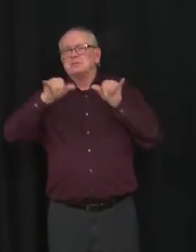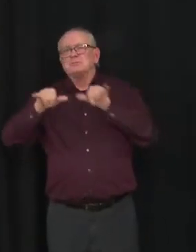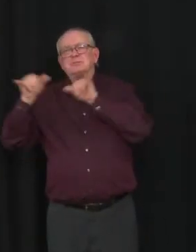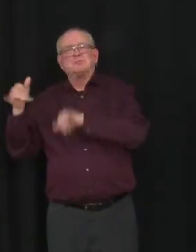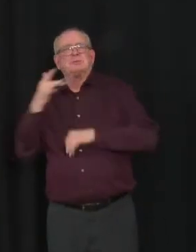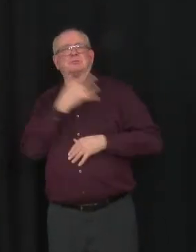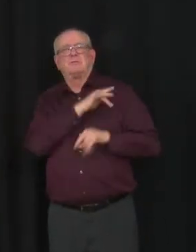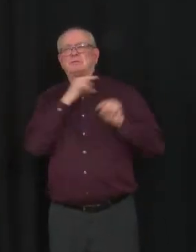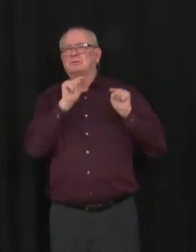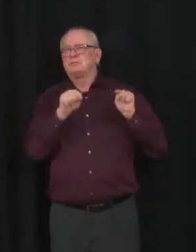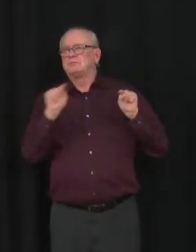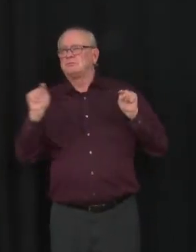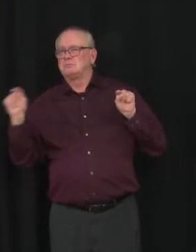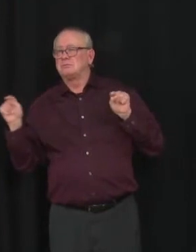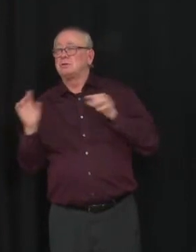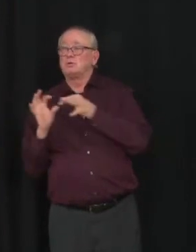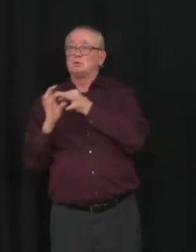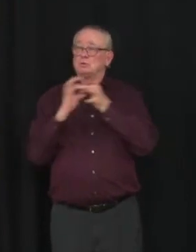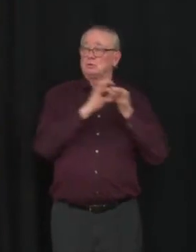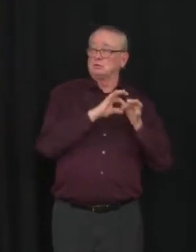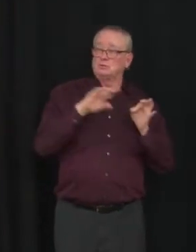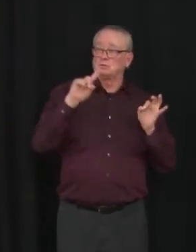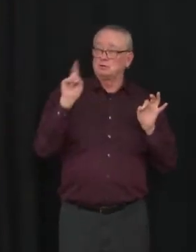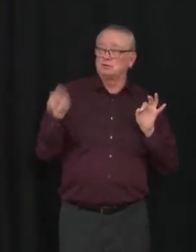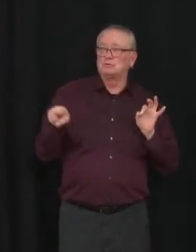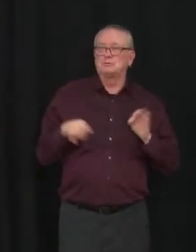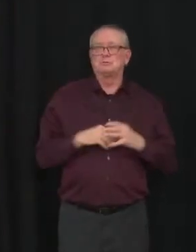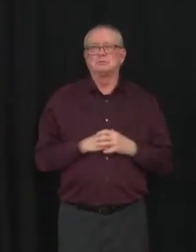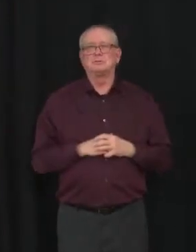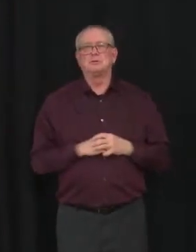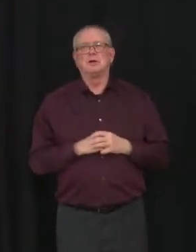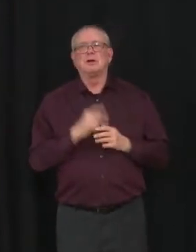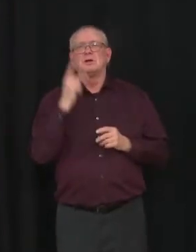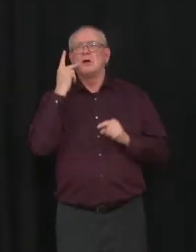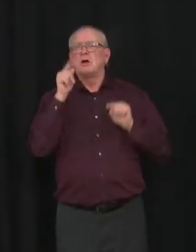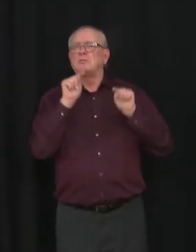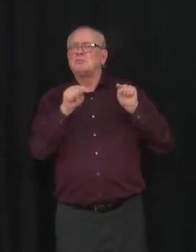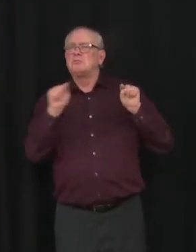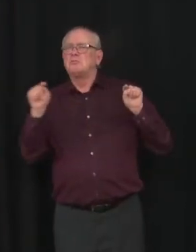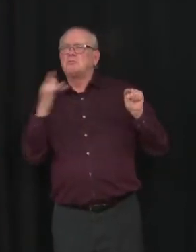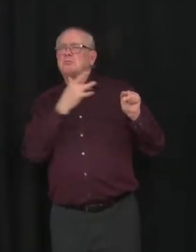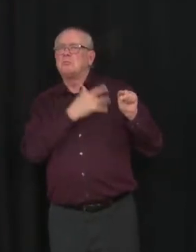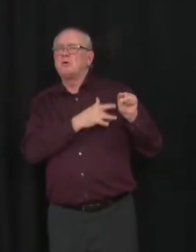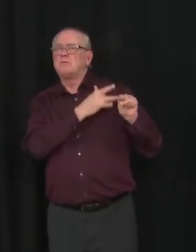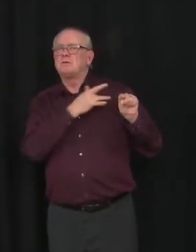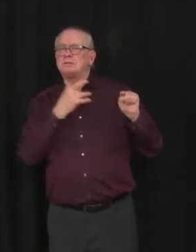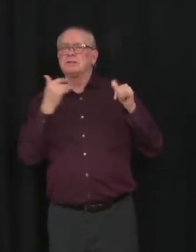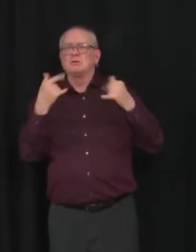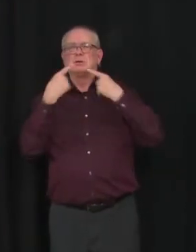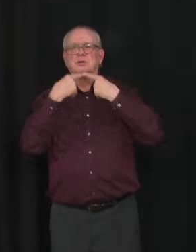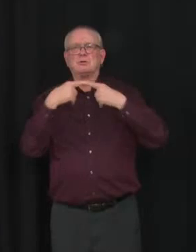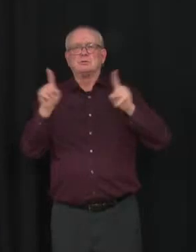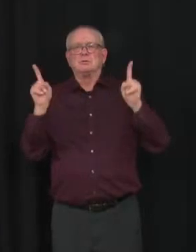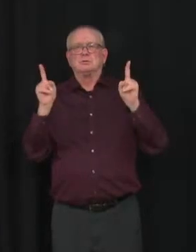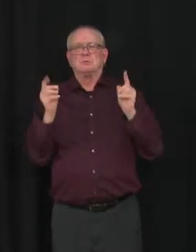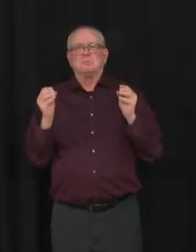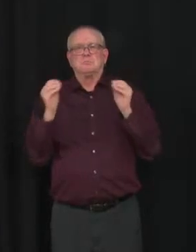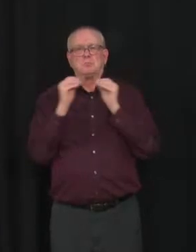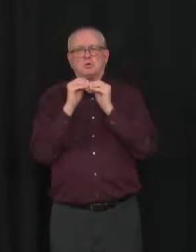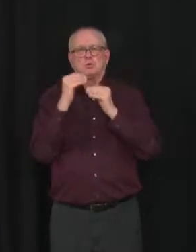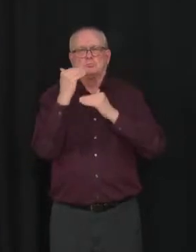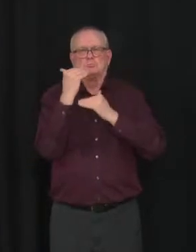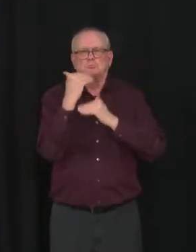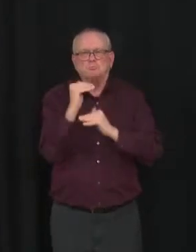Yes, I do. We're seeing other provinces just today announcing, much tighter restrictions on businesses, and